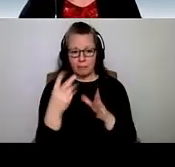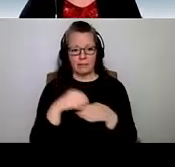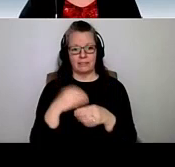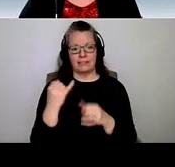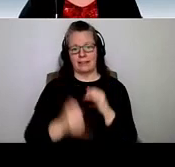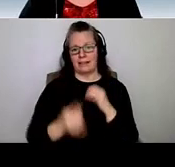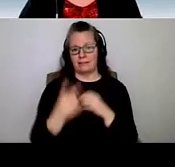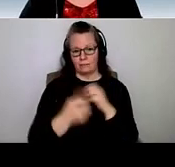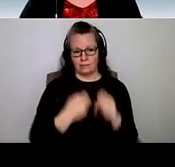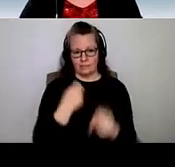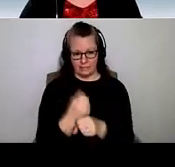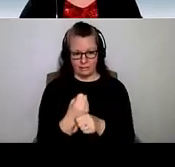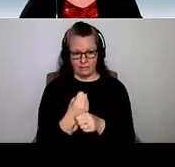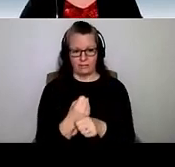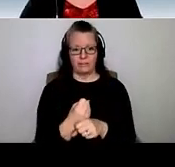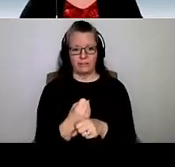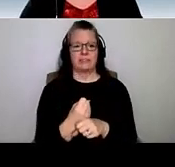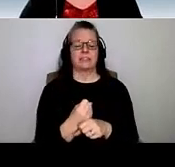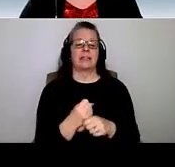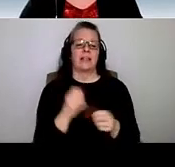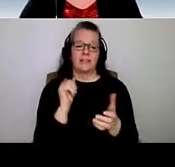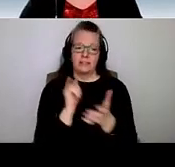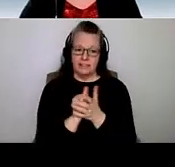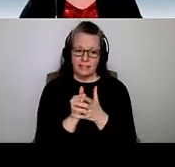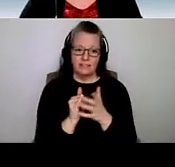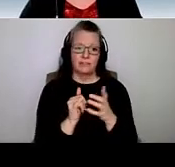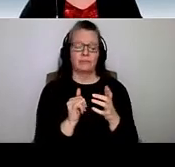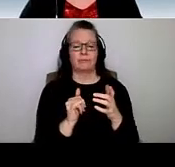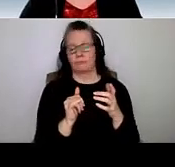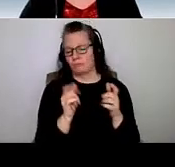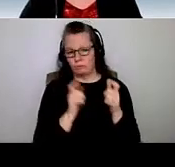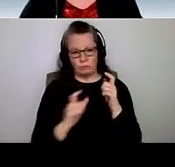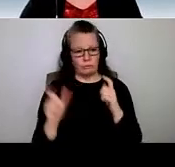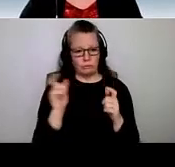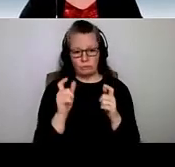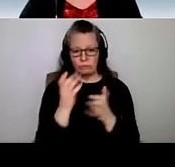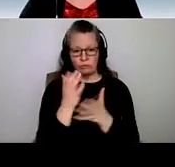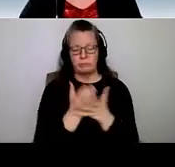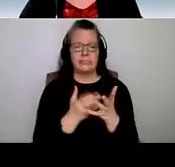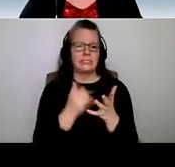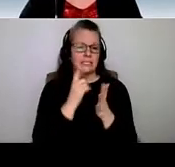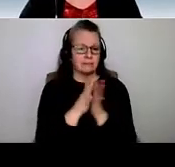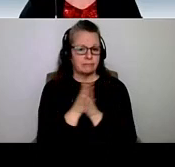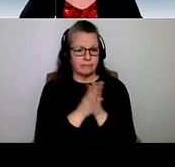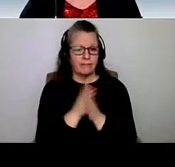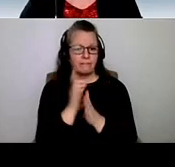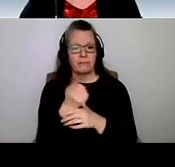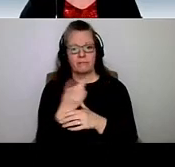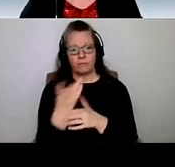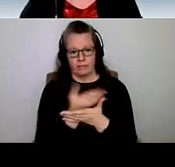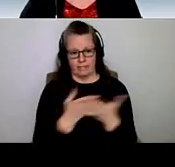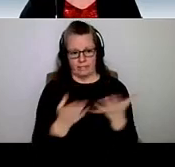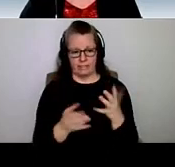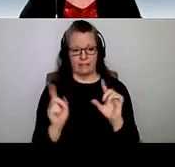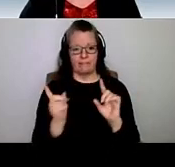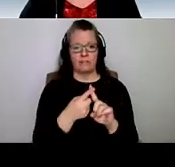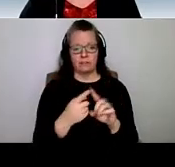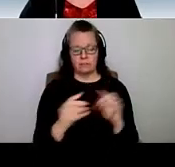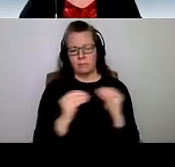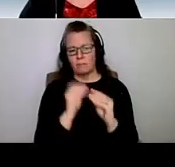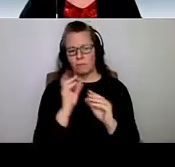And so that's a significant factor being driven by a few things. One, more people who are coming in that